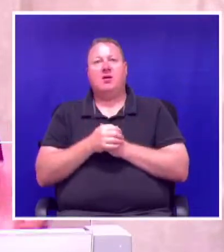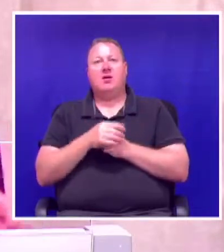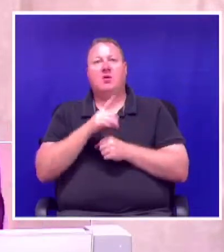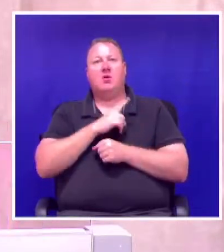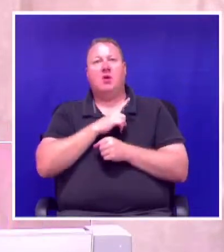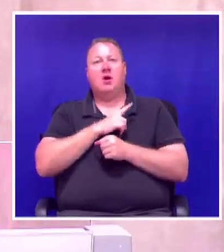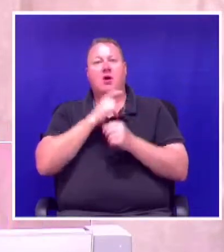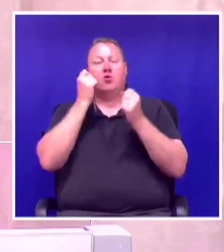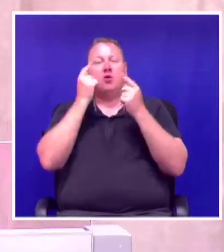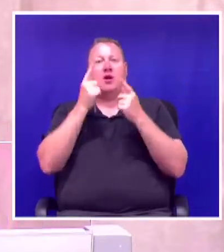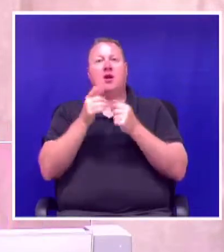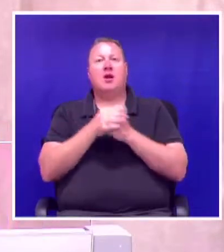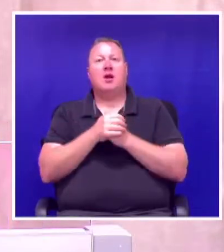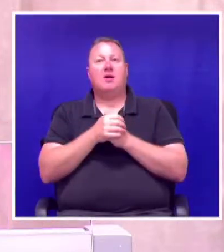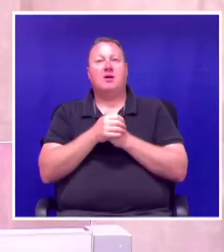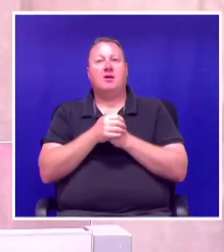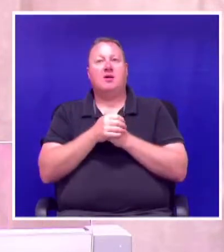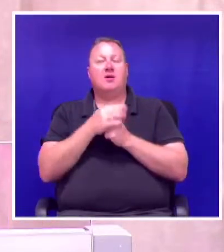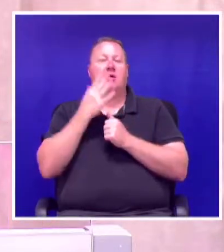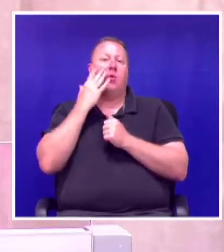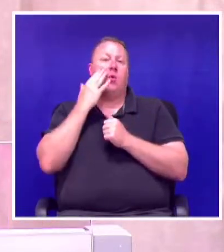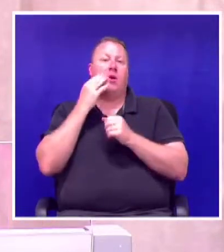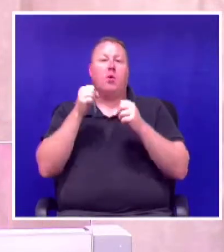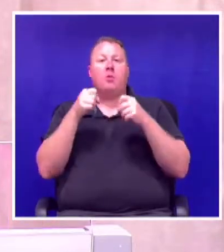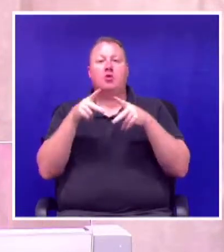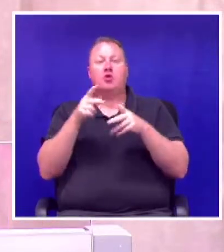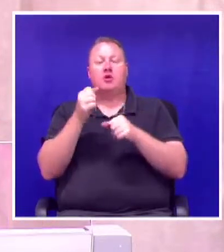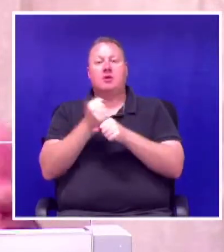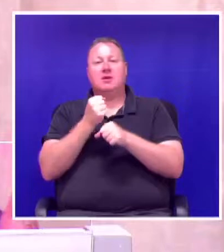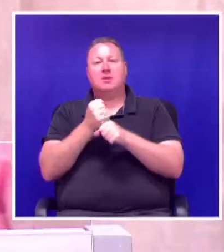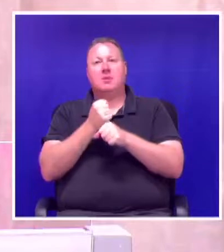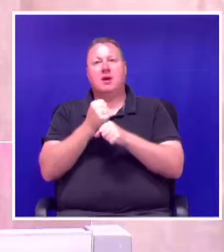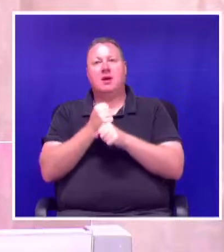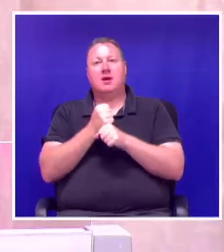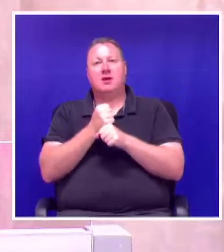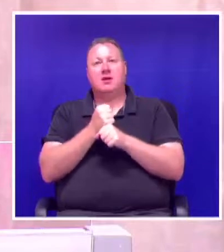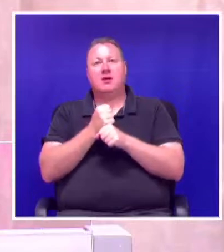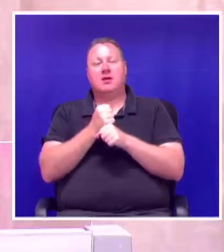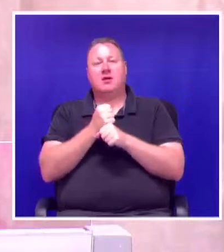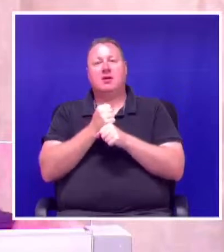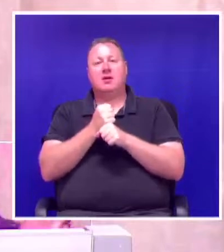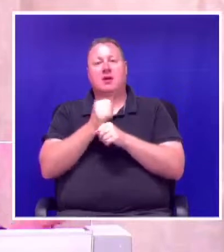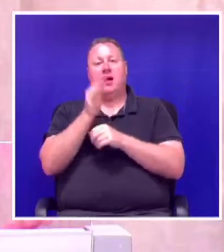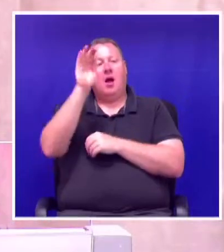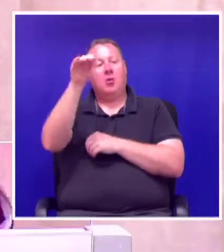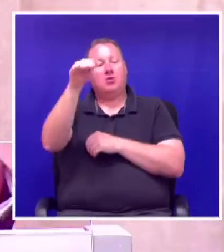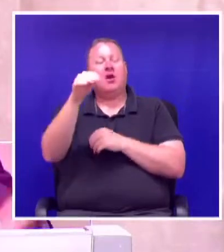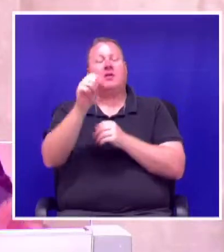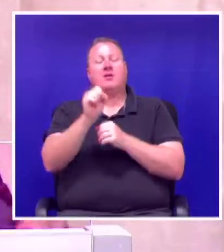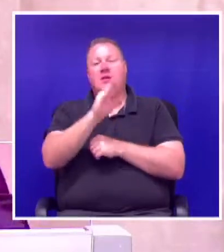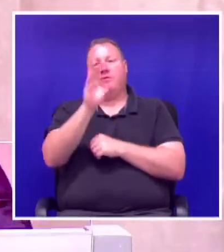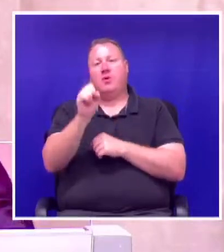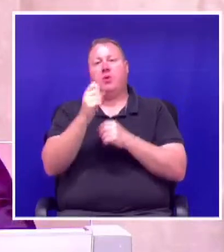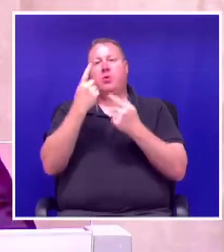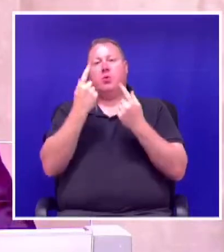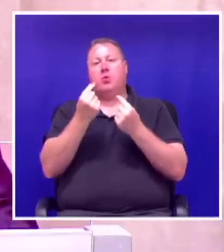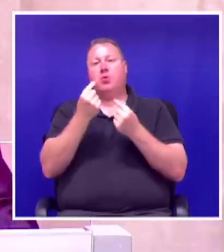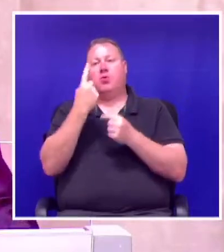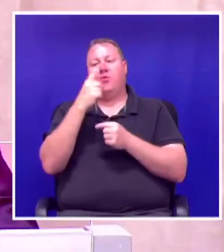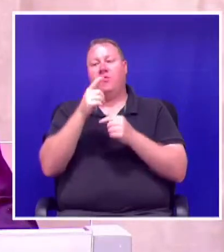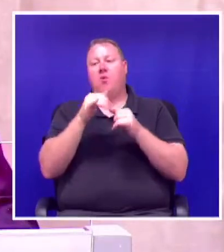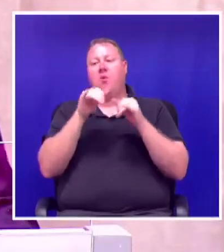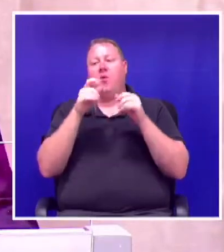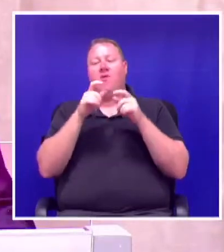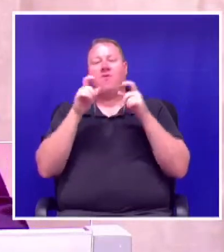that most cases when we create opportunities outside of South Africa, we do it for the big